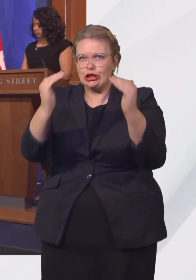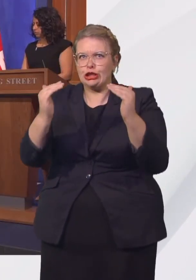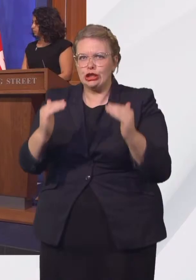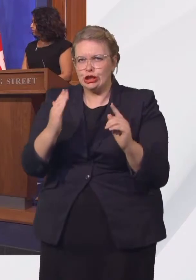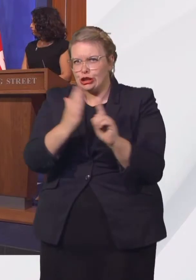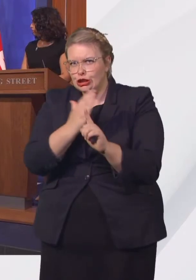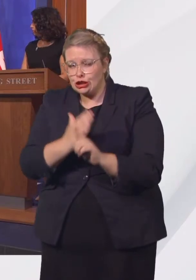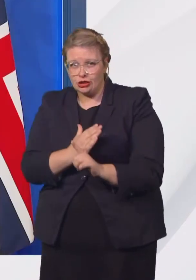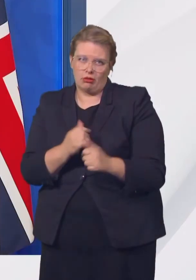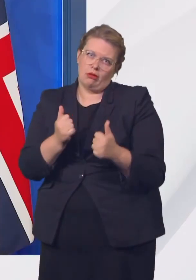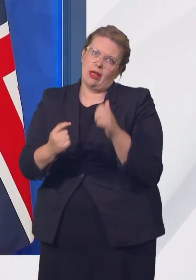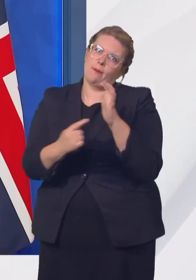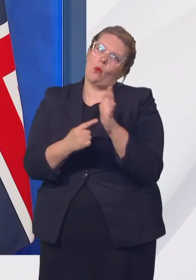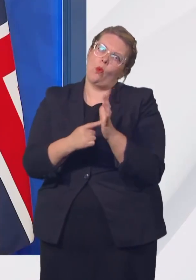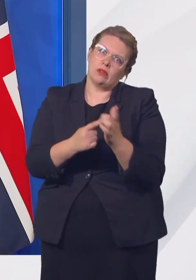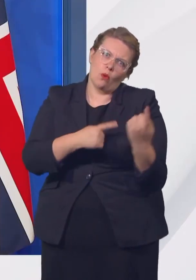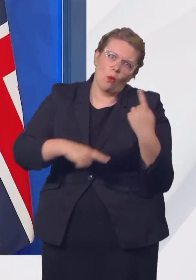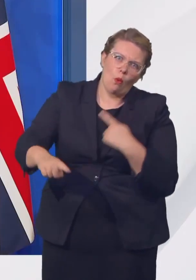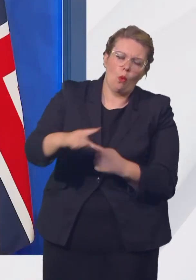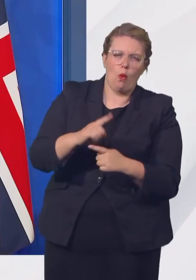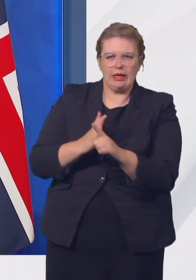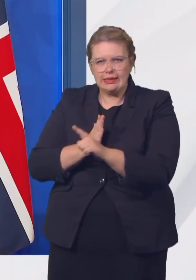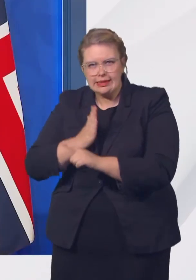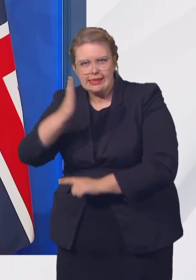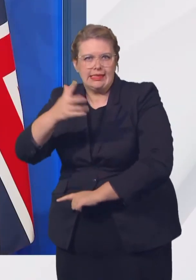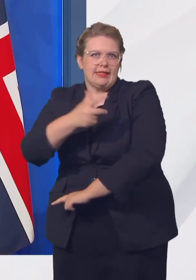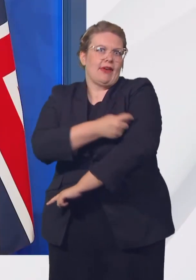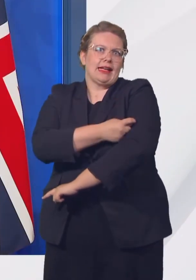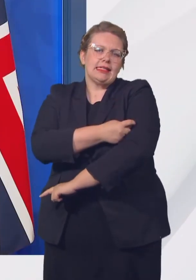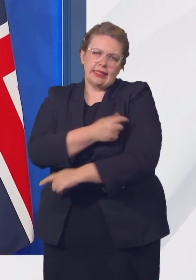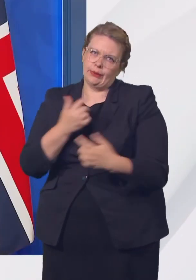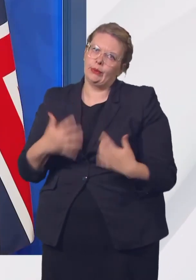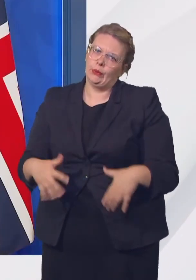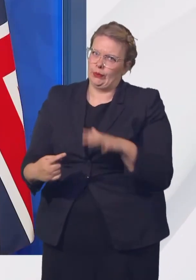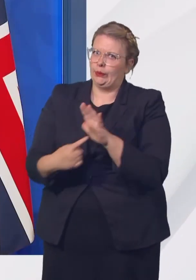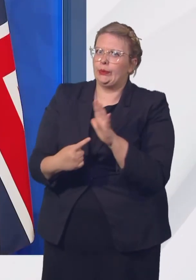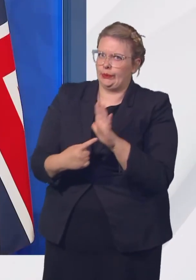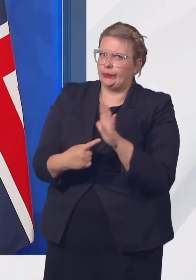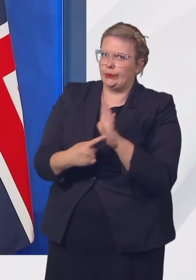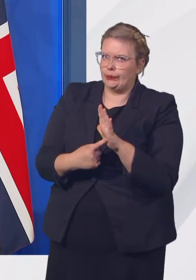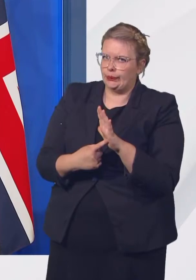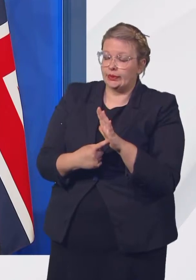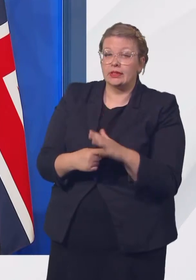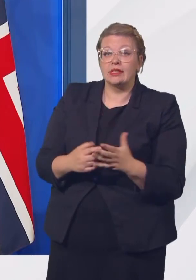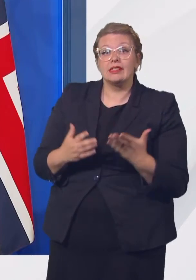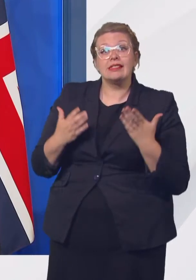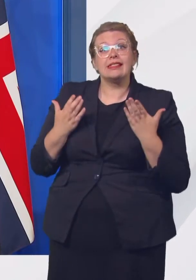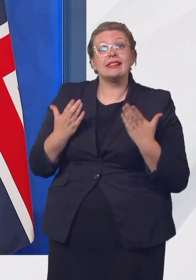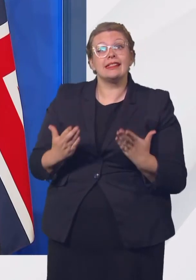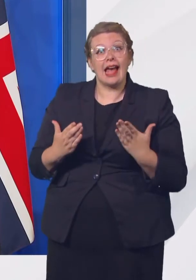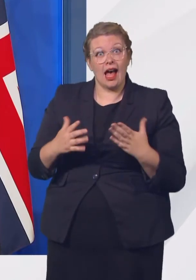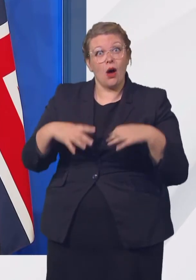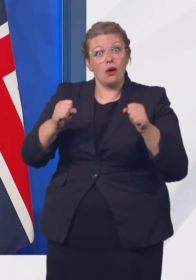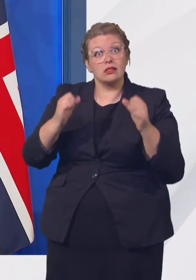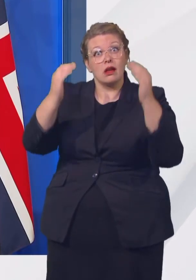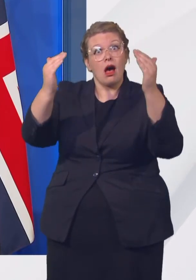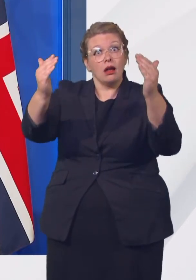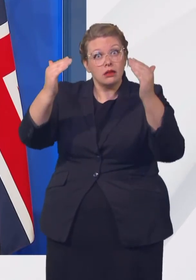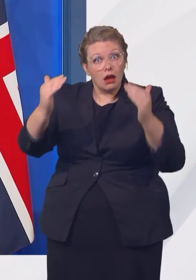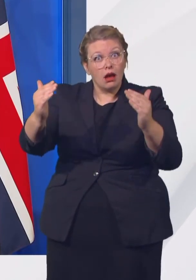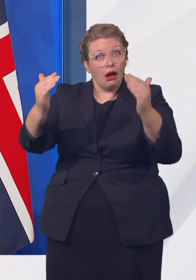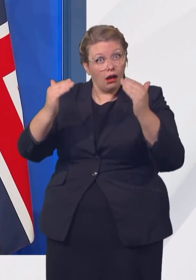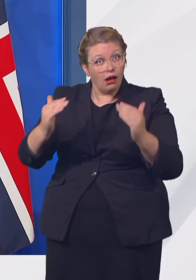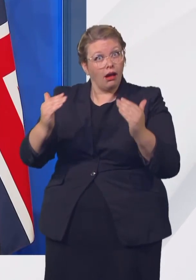a part to play in this. And I'm delighted that we've been able to offer the vaccine now to even more people.